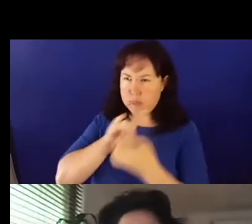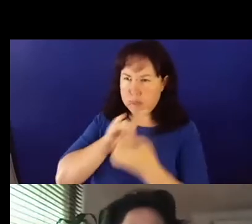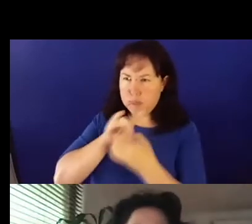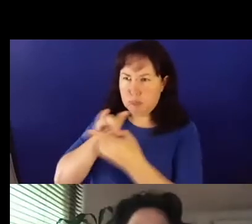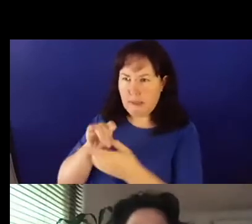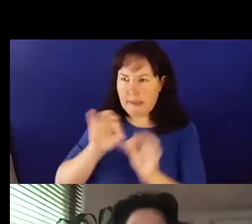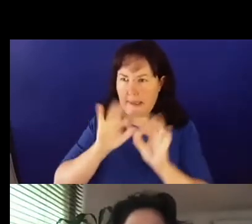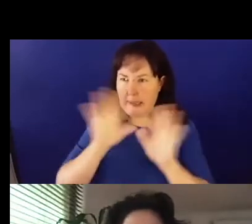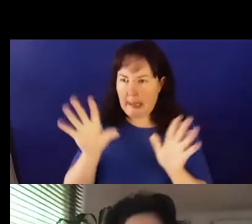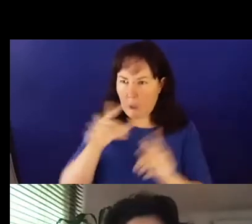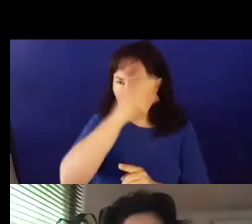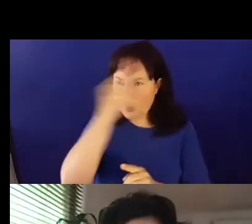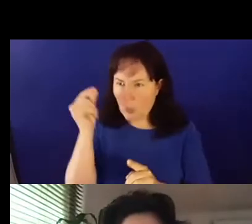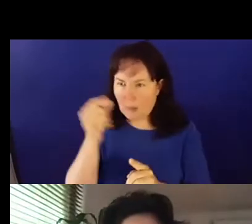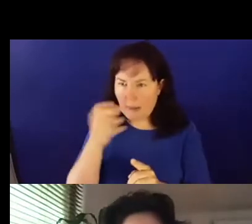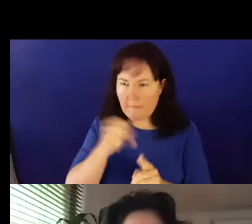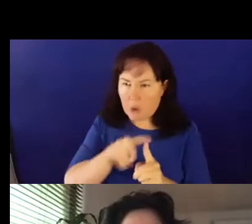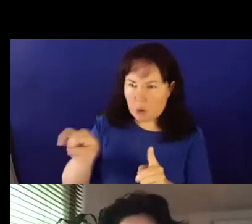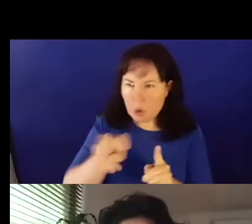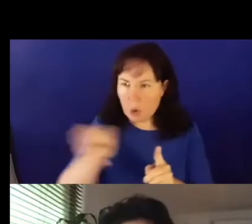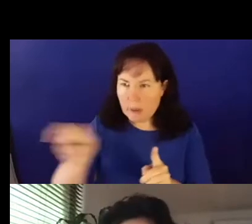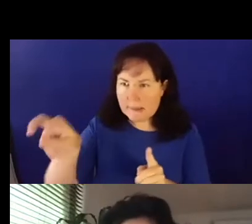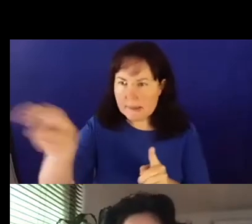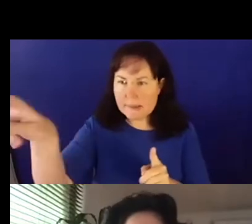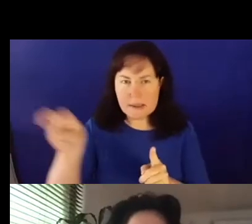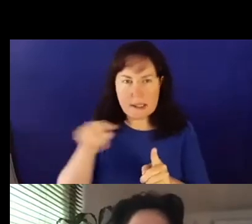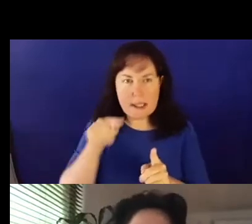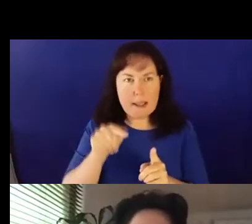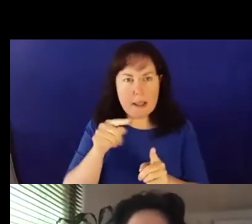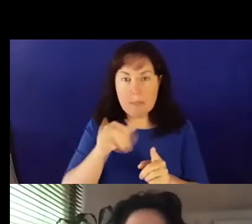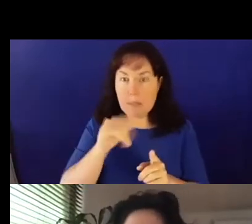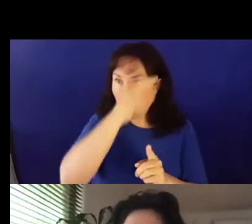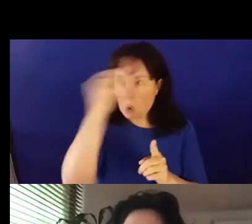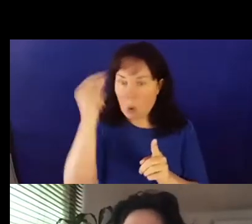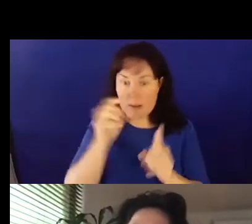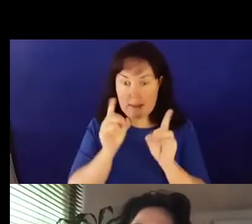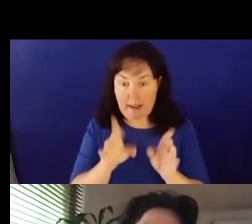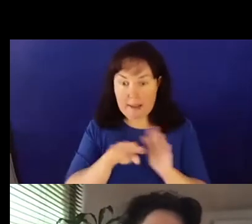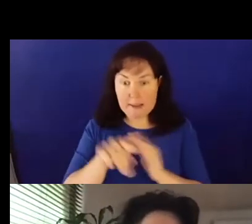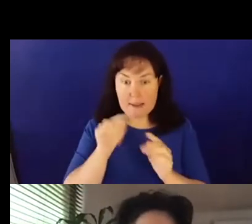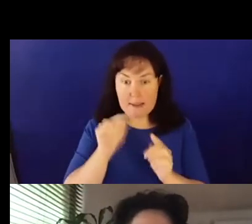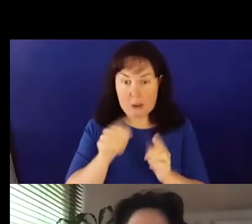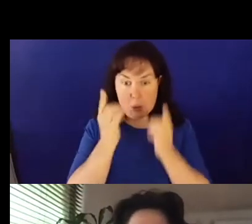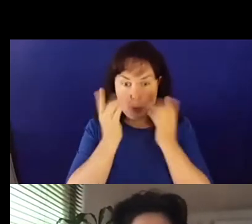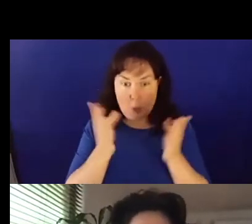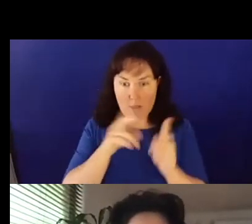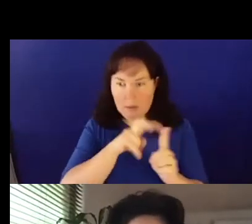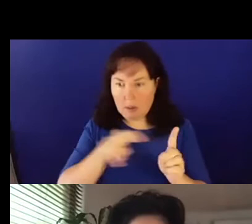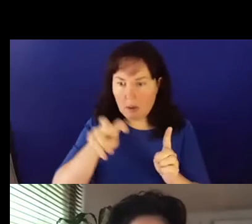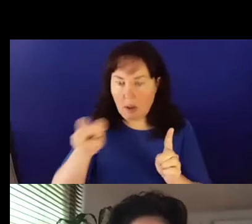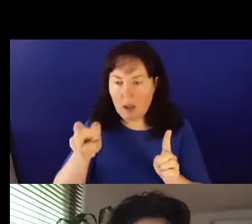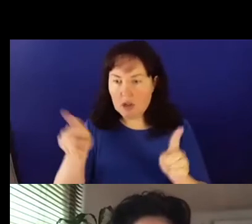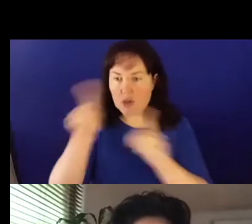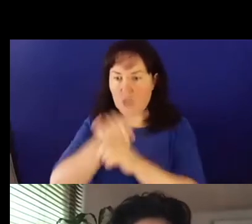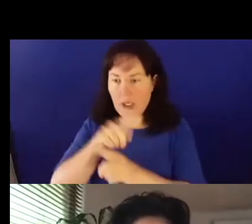through a journey, and in the pursuit of that goal change. And I don't know, I mean, for me personally, what I'm always looking for in